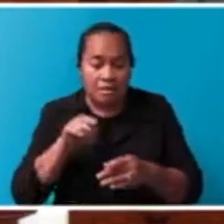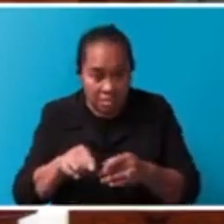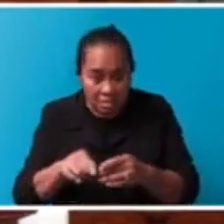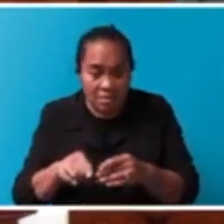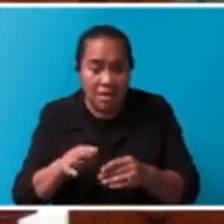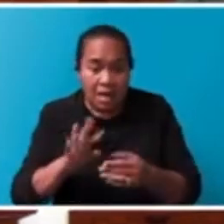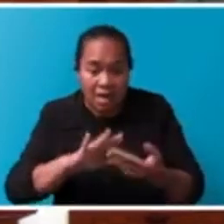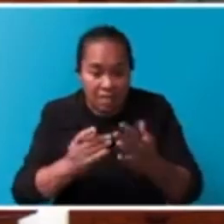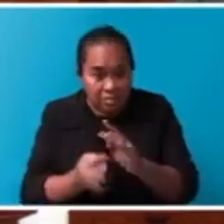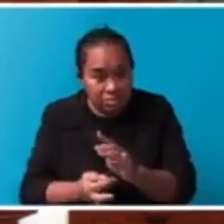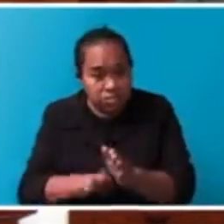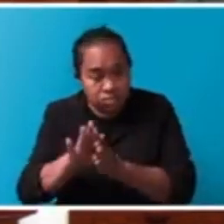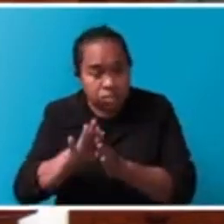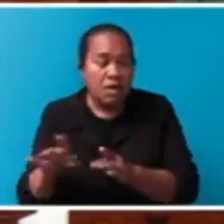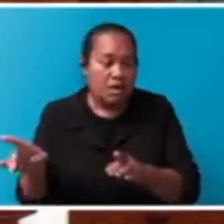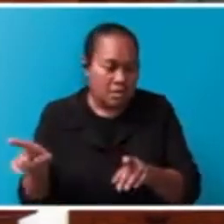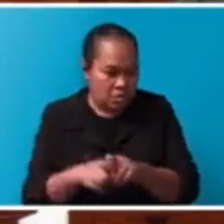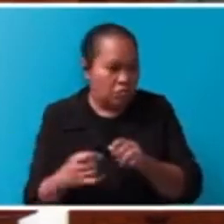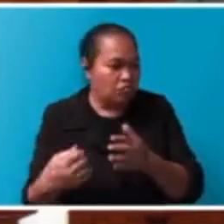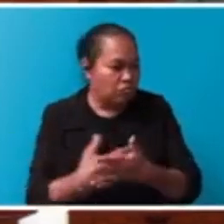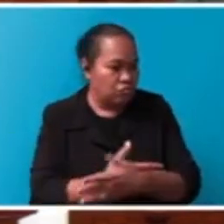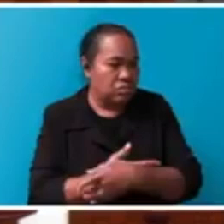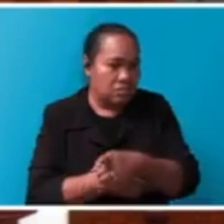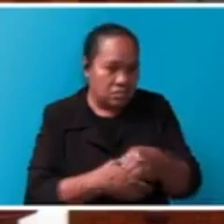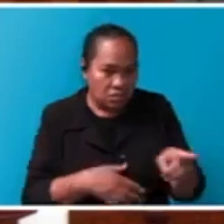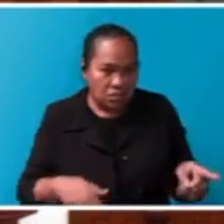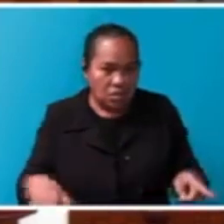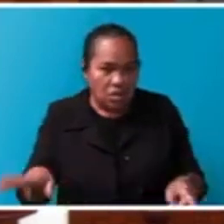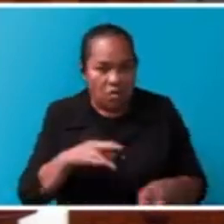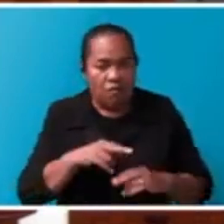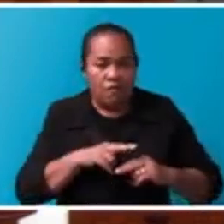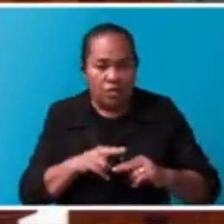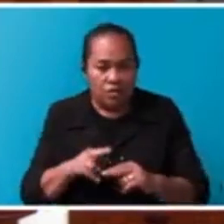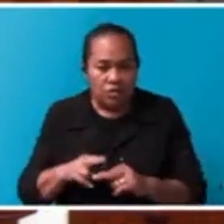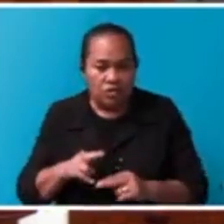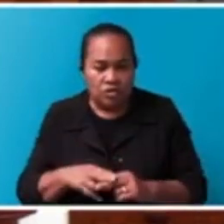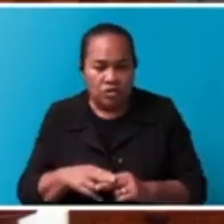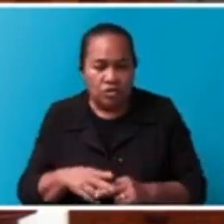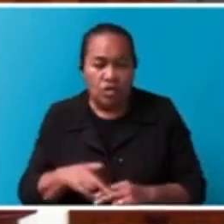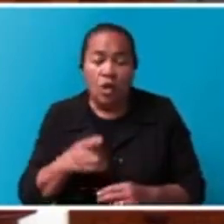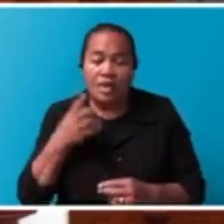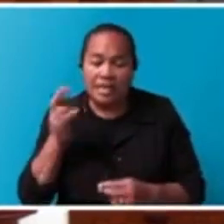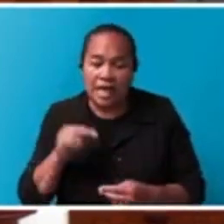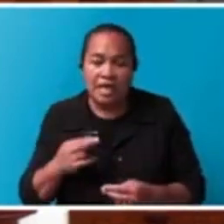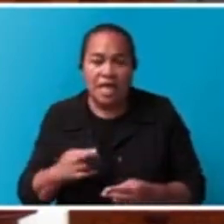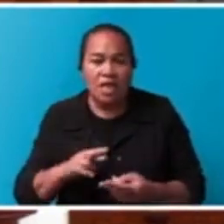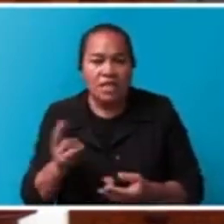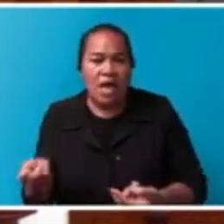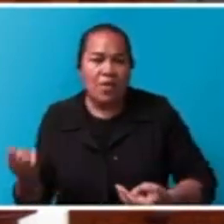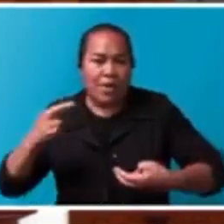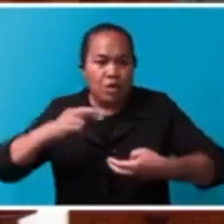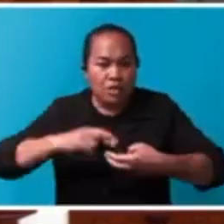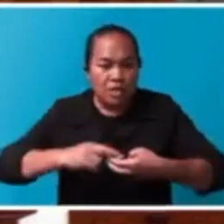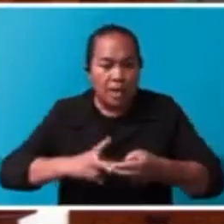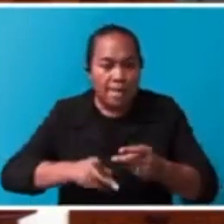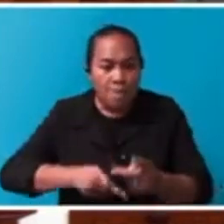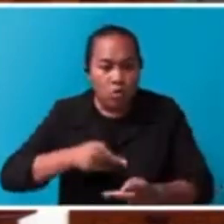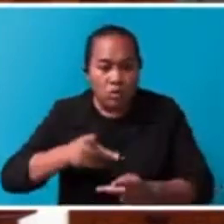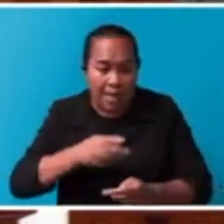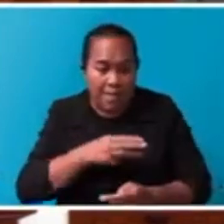whole. Taking the cue from government truth and reconciliation process, the Ministry of Itaukei